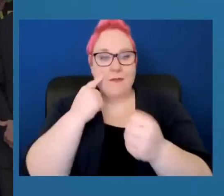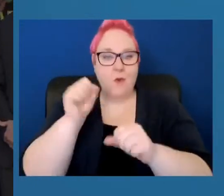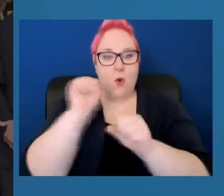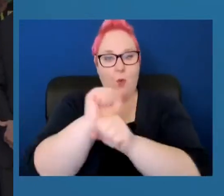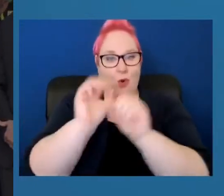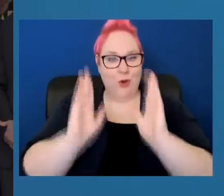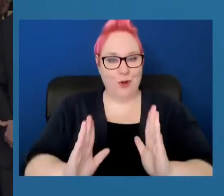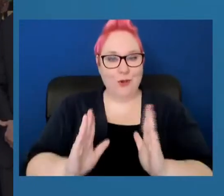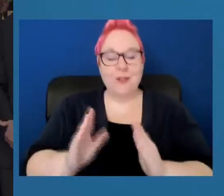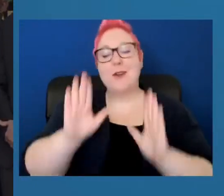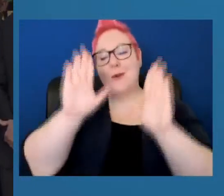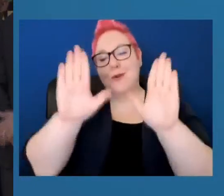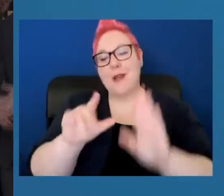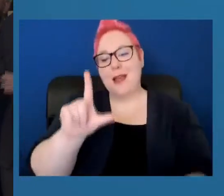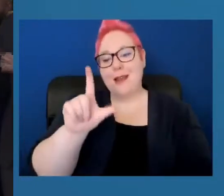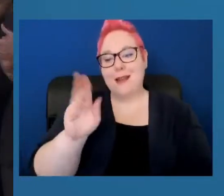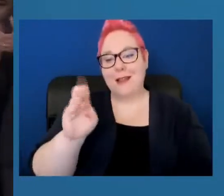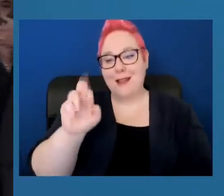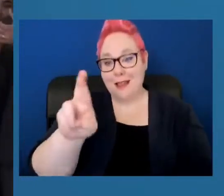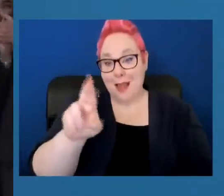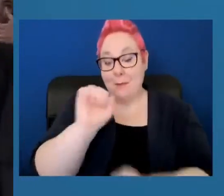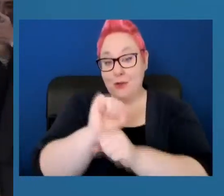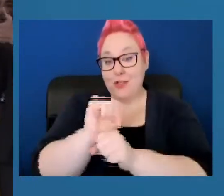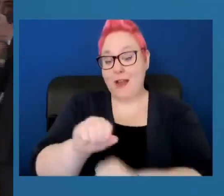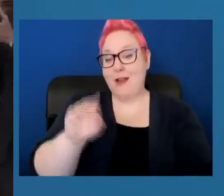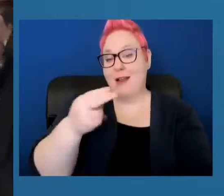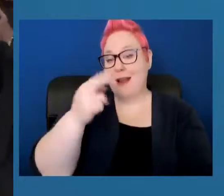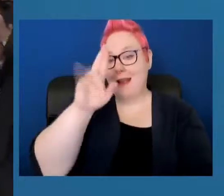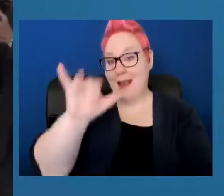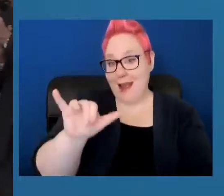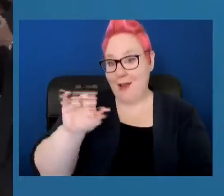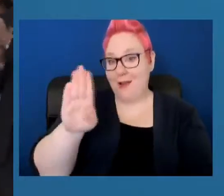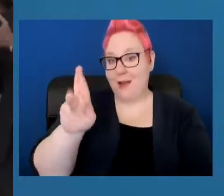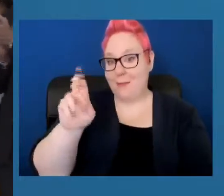great labor chair, Harry Bronson.